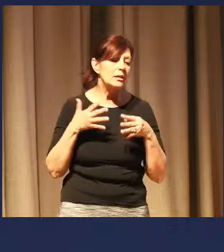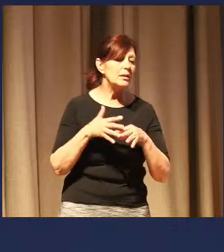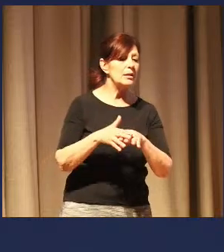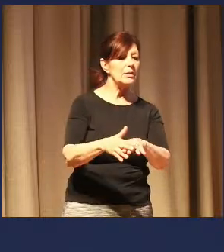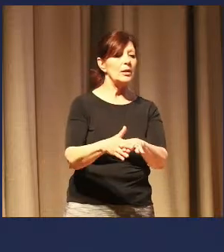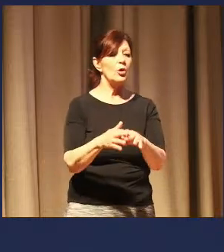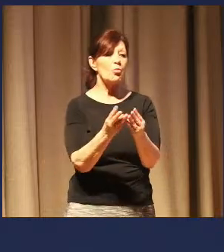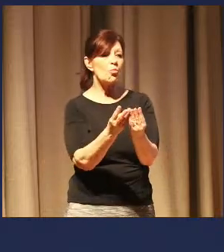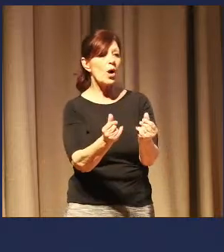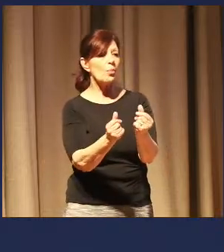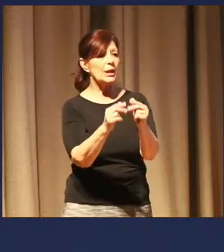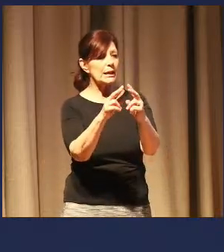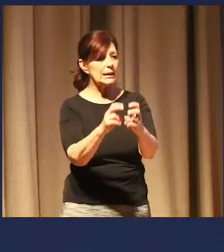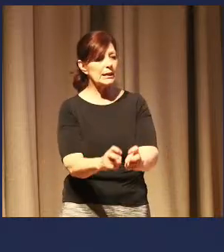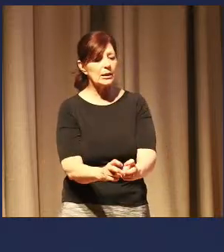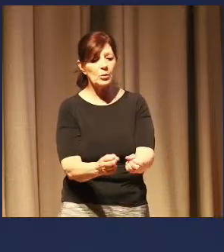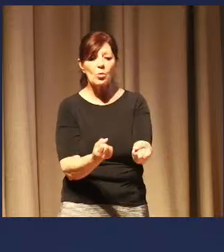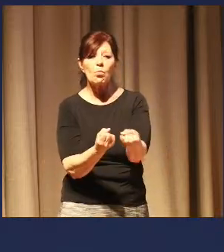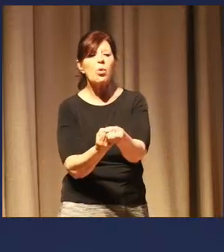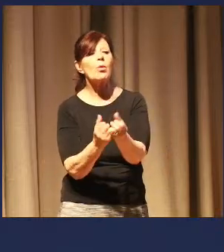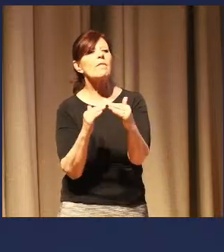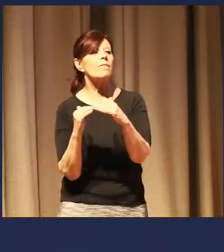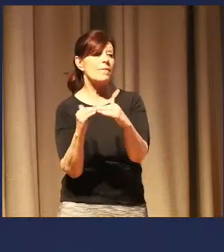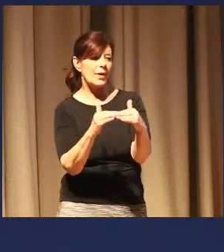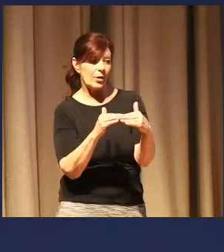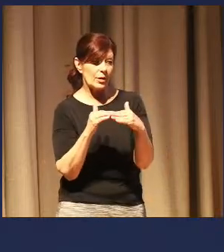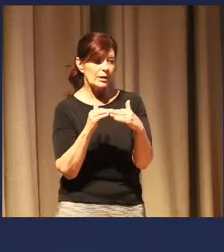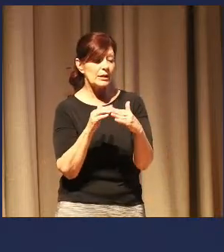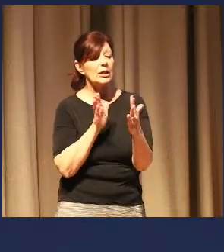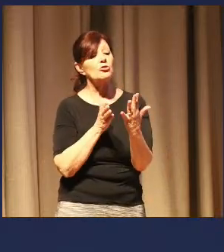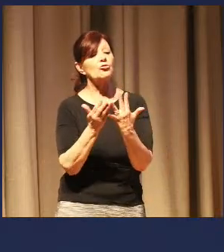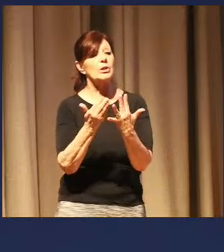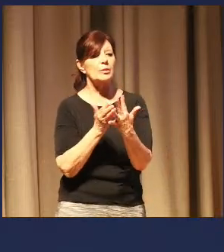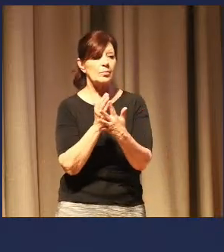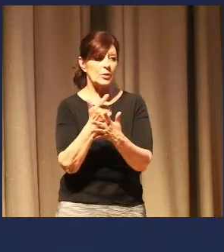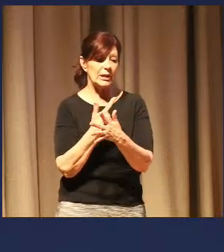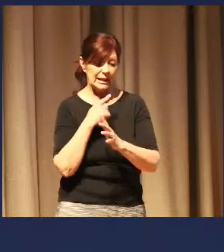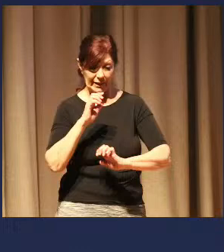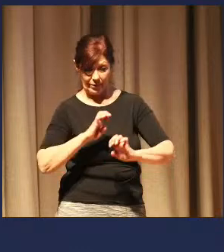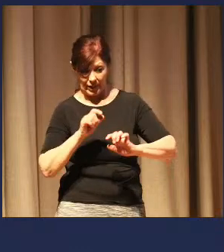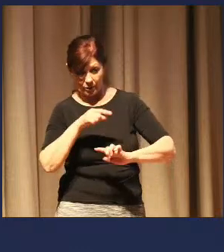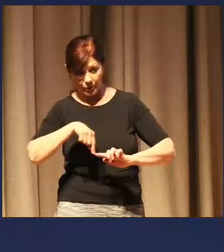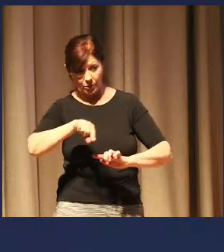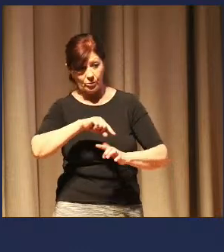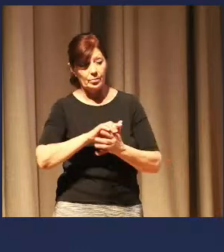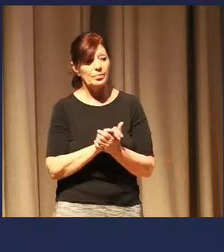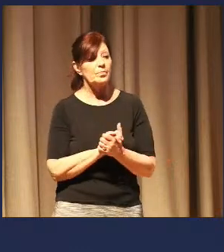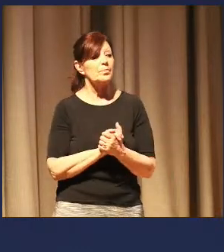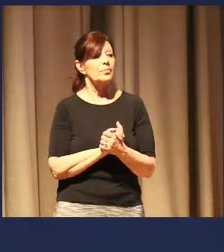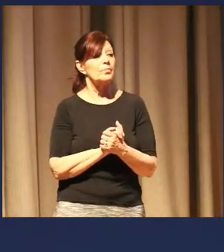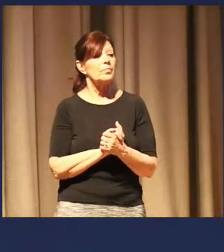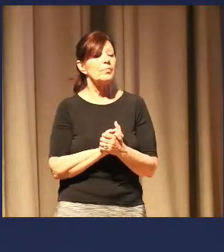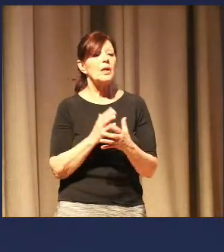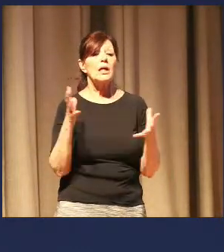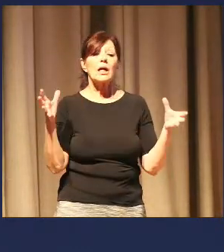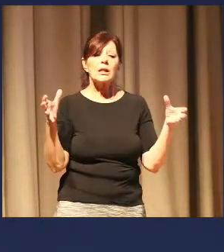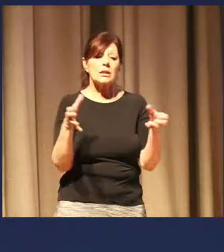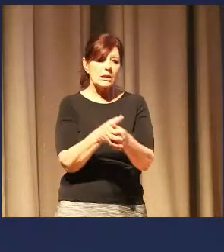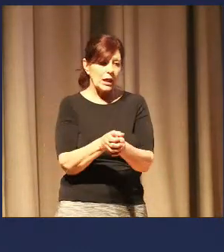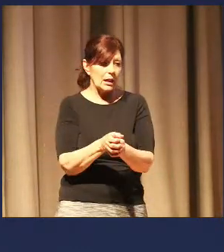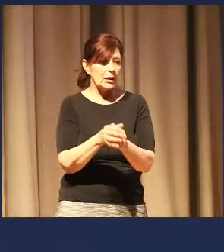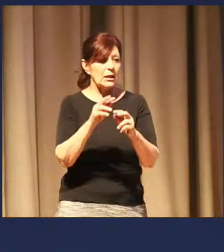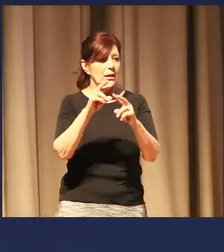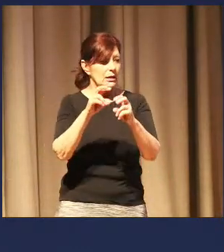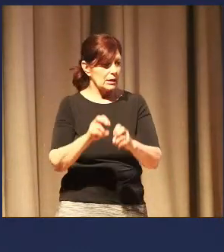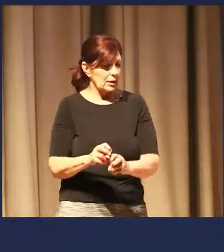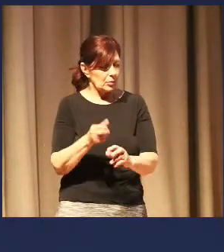assessment processes, promoting fairness, and enhancing transparency in valuations countywide. Consolidating assessment